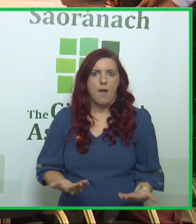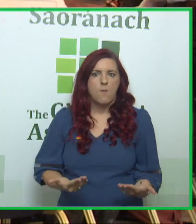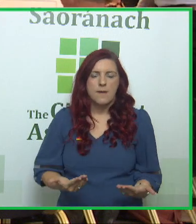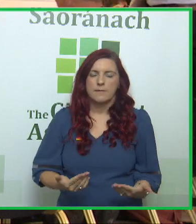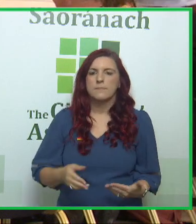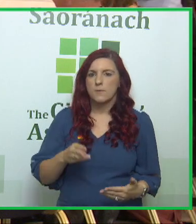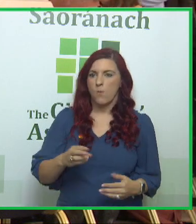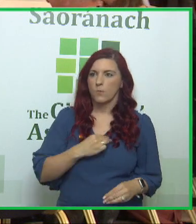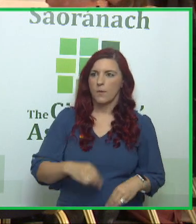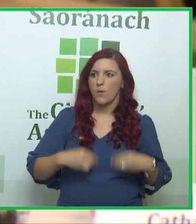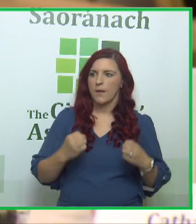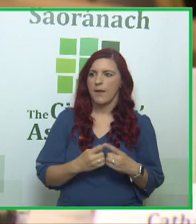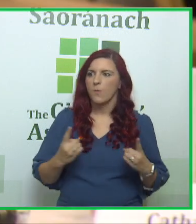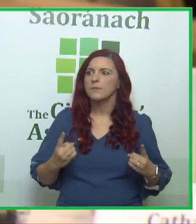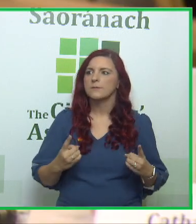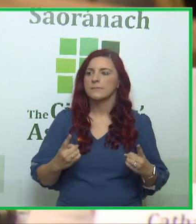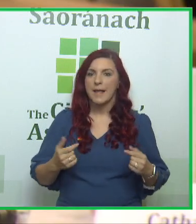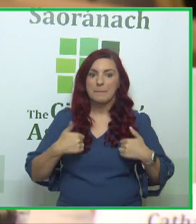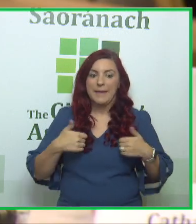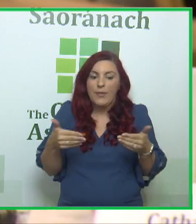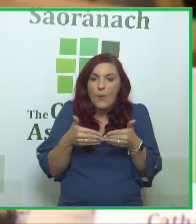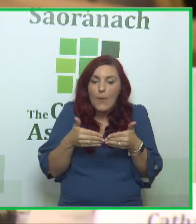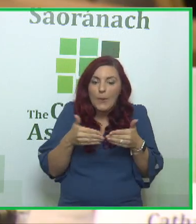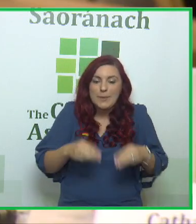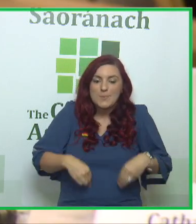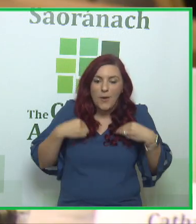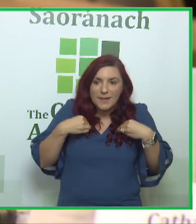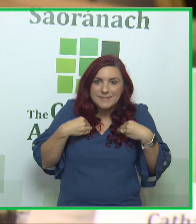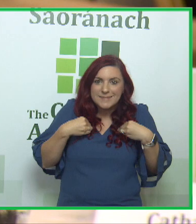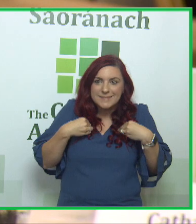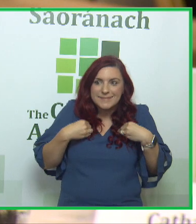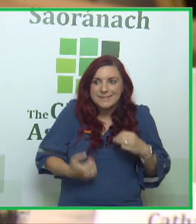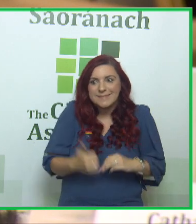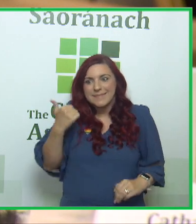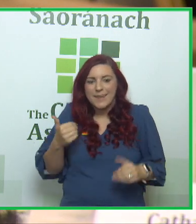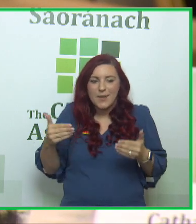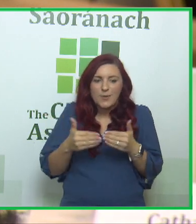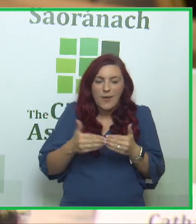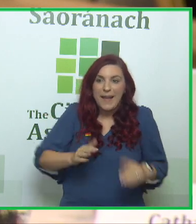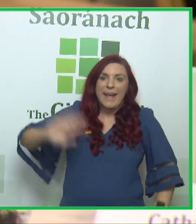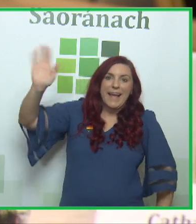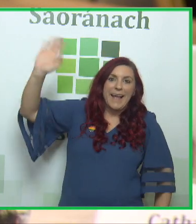morning, everybody. That's me in the corner here, as the REM sound goes. Yeah.